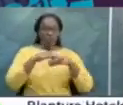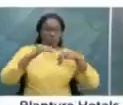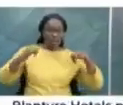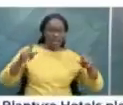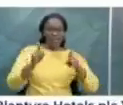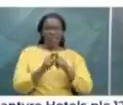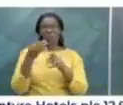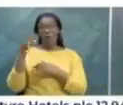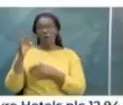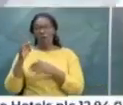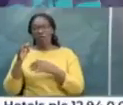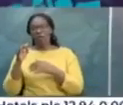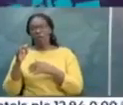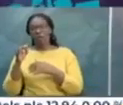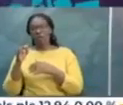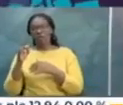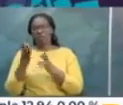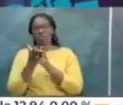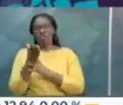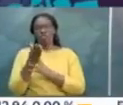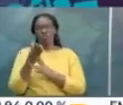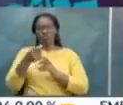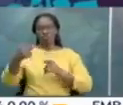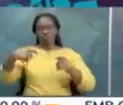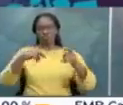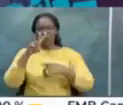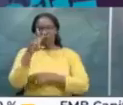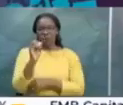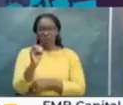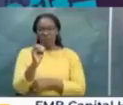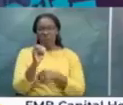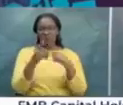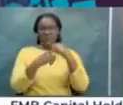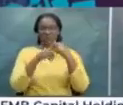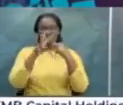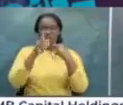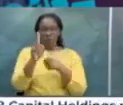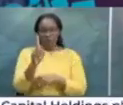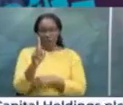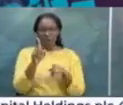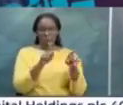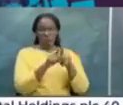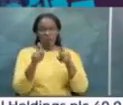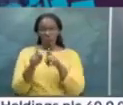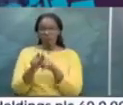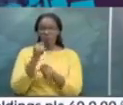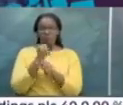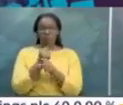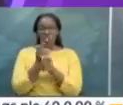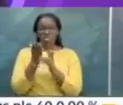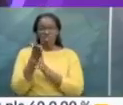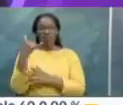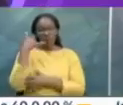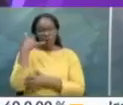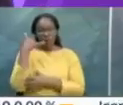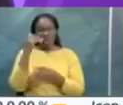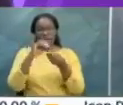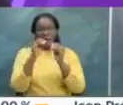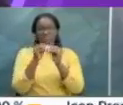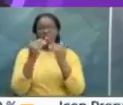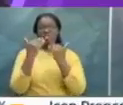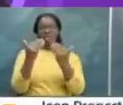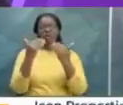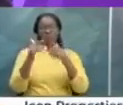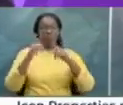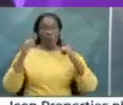and offline via our text, which is 20641, and also you did it via our phone number. Thank you very